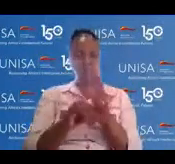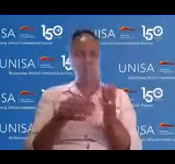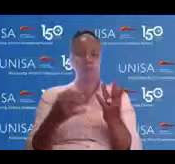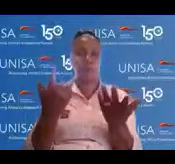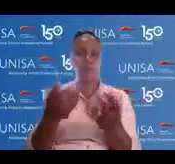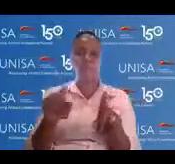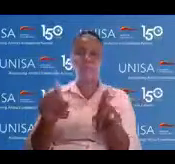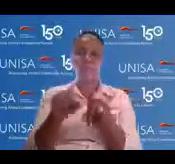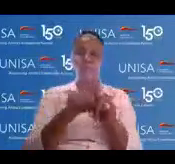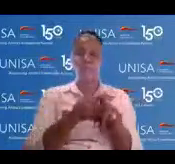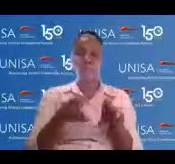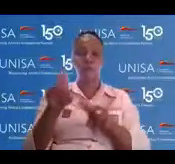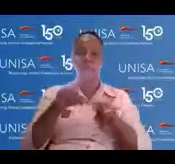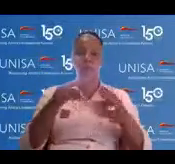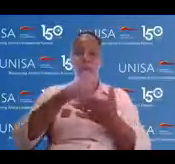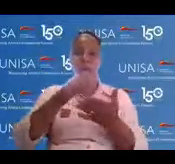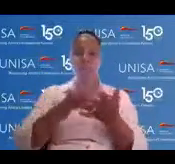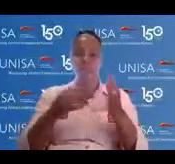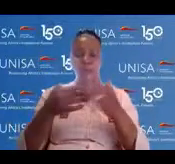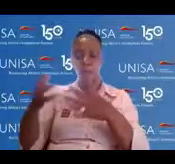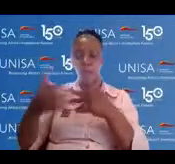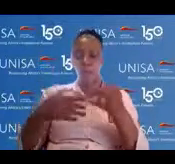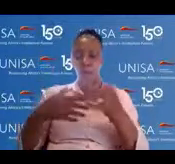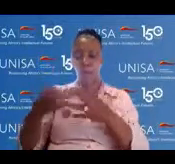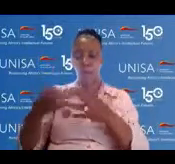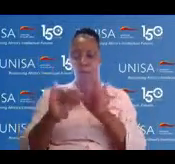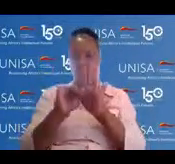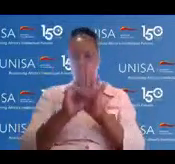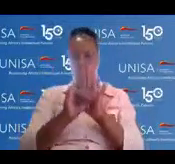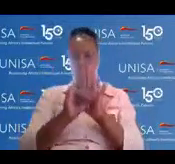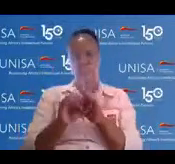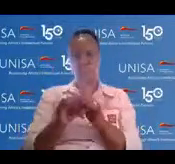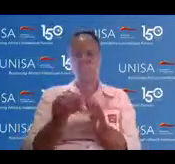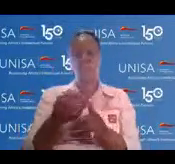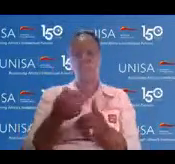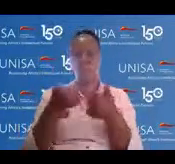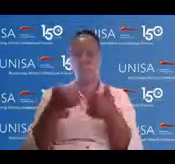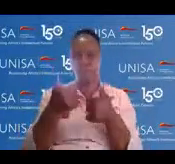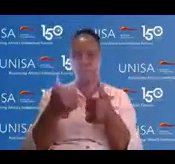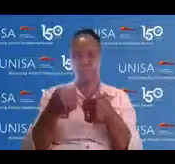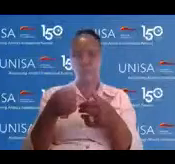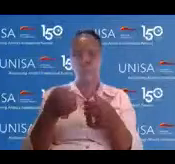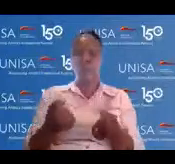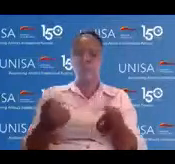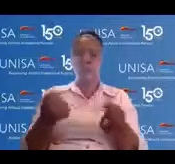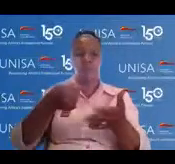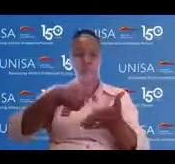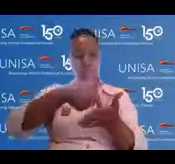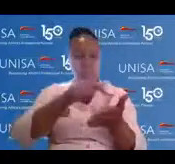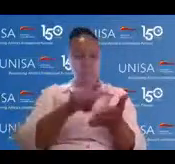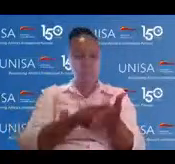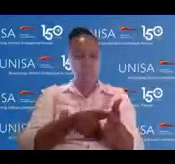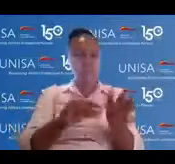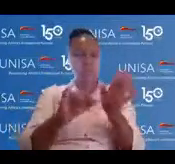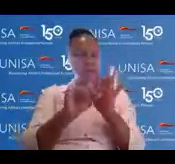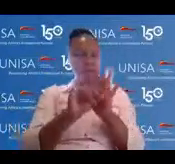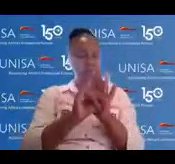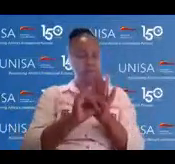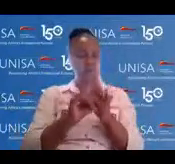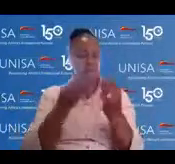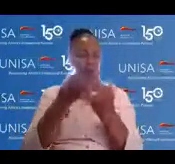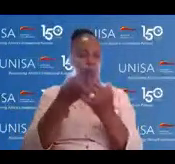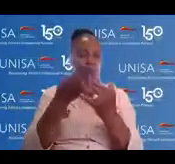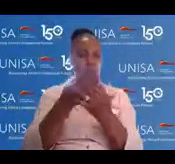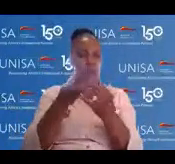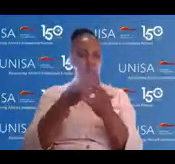any photo identification that you can use. So it can be your driver's license, ID. If you've got an access card, you can use that as